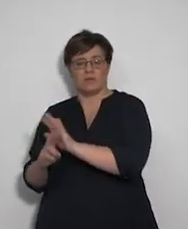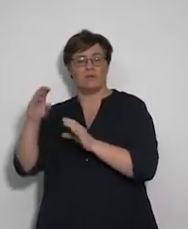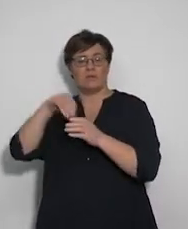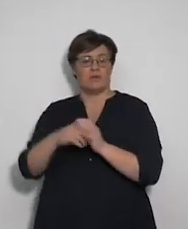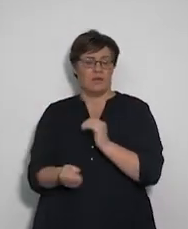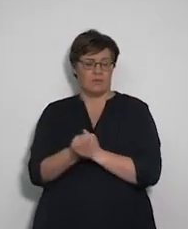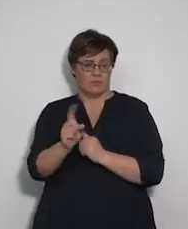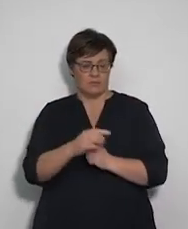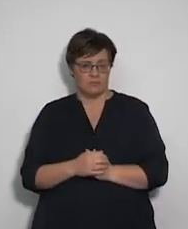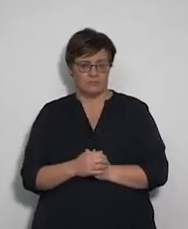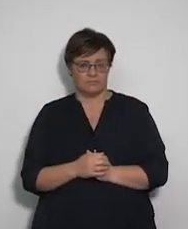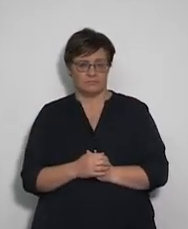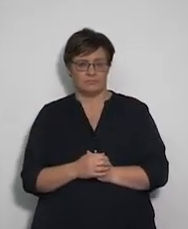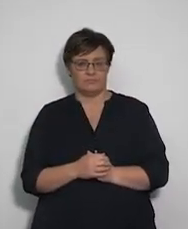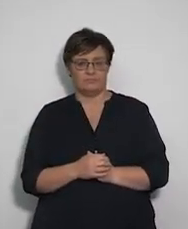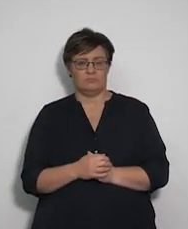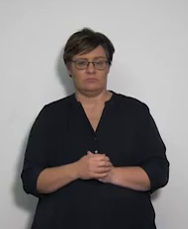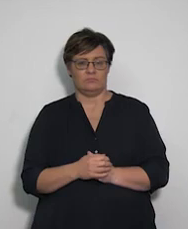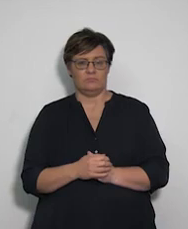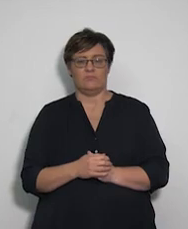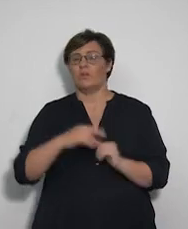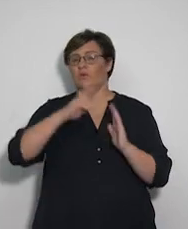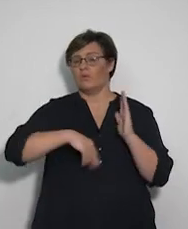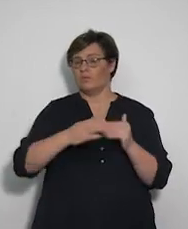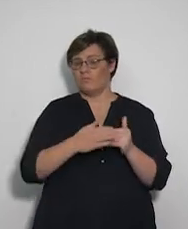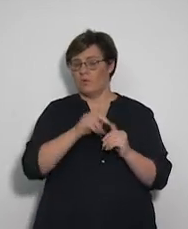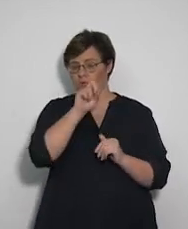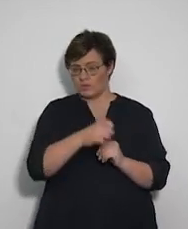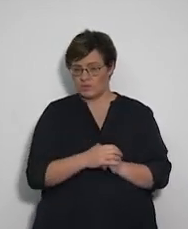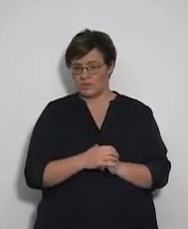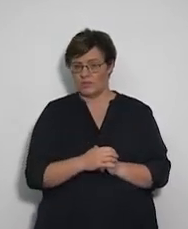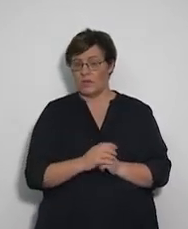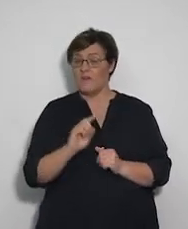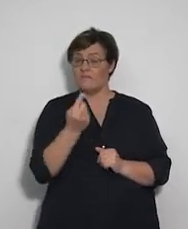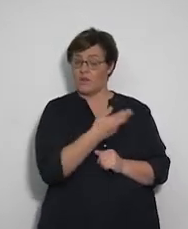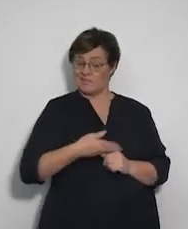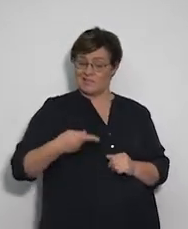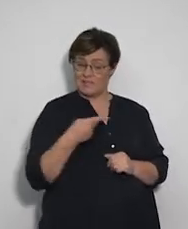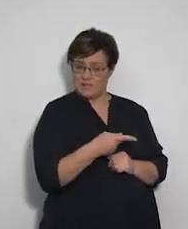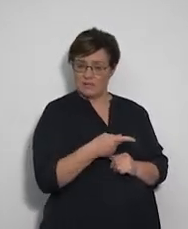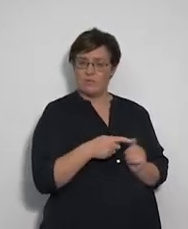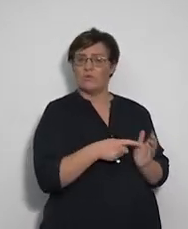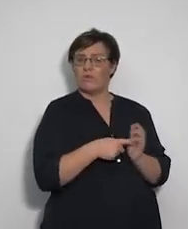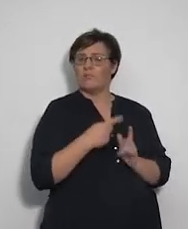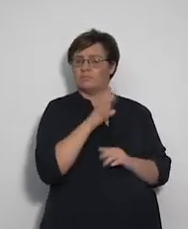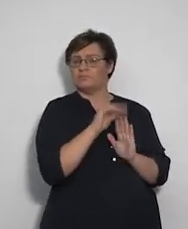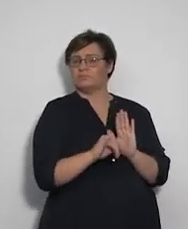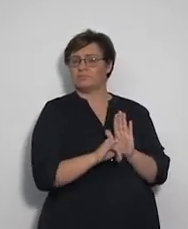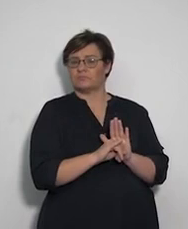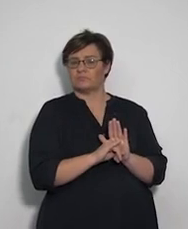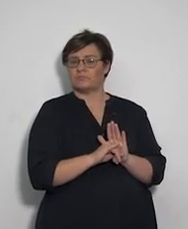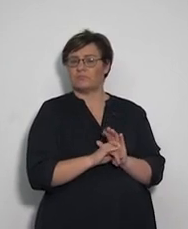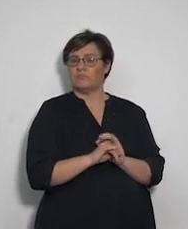happening in these cells. Let's read further into the question. The first part of the question requires us to